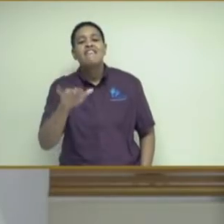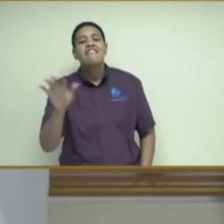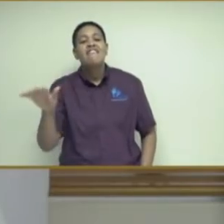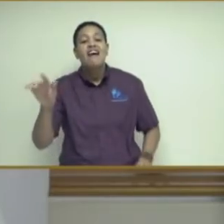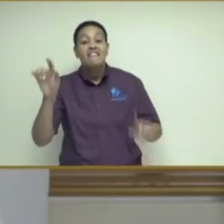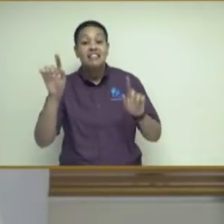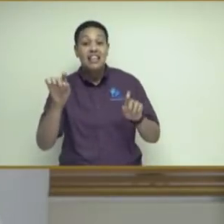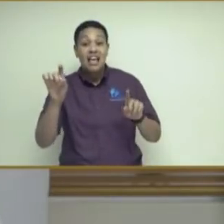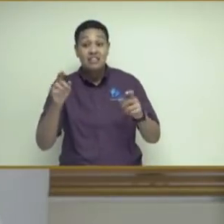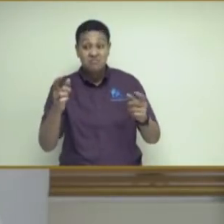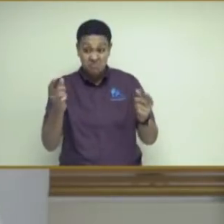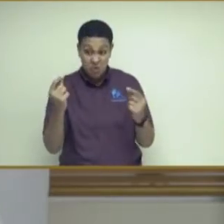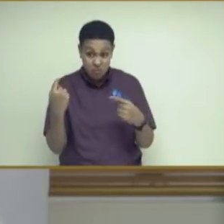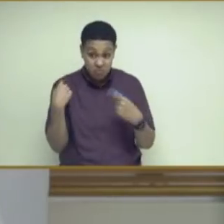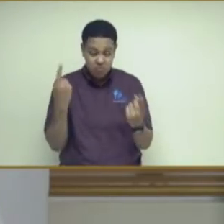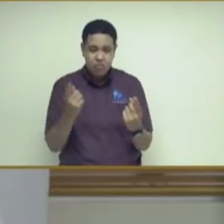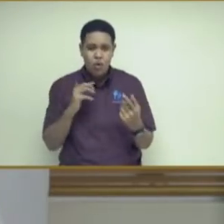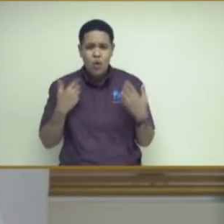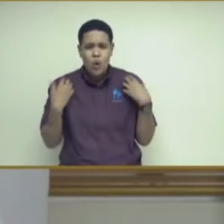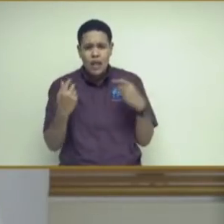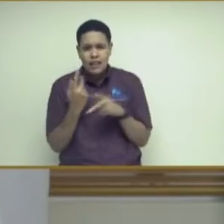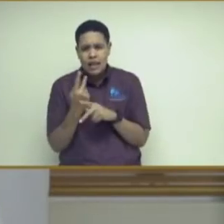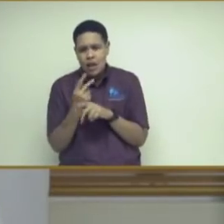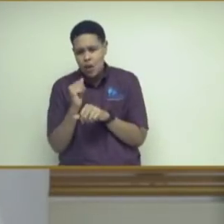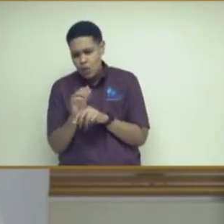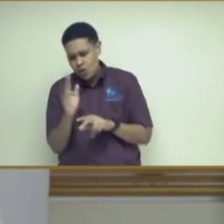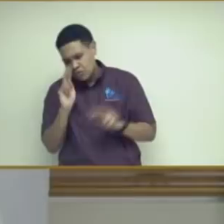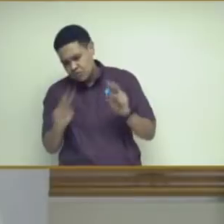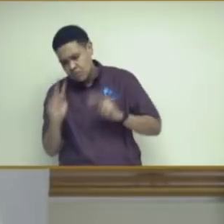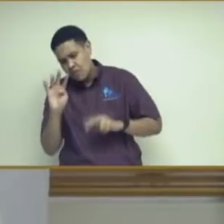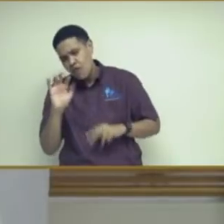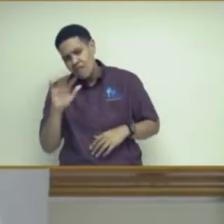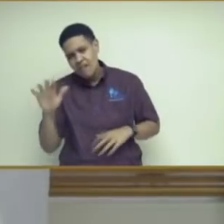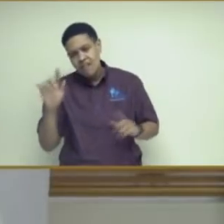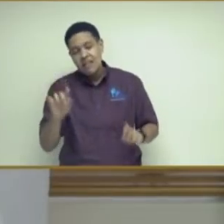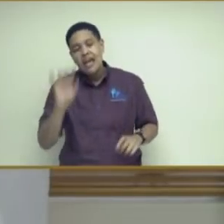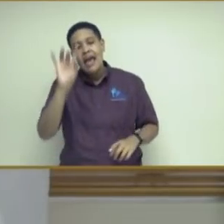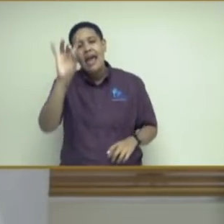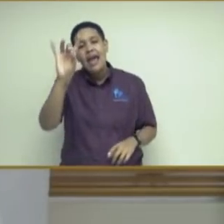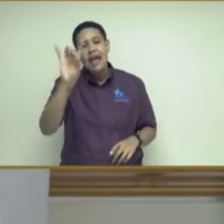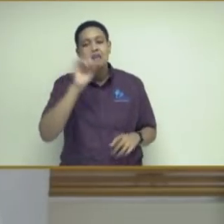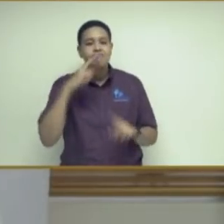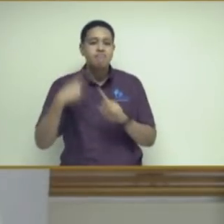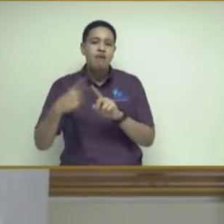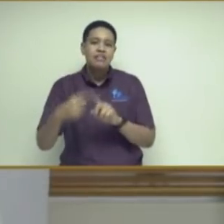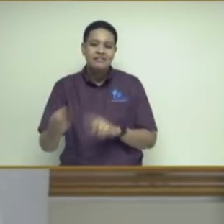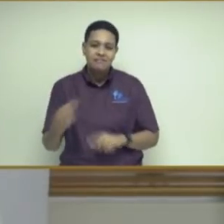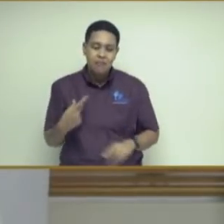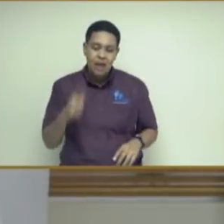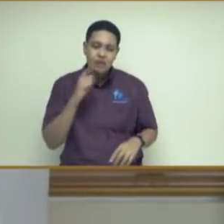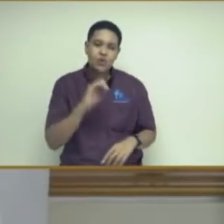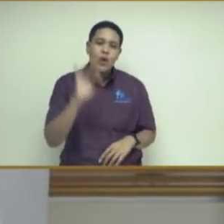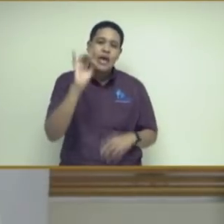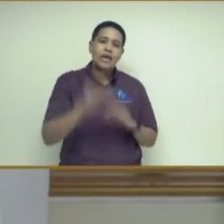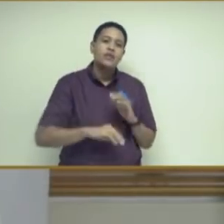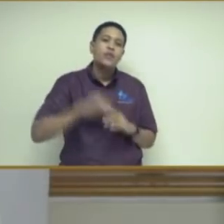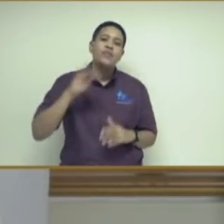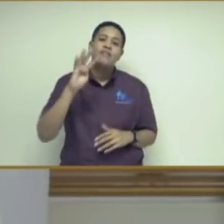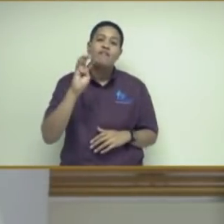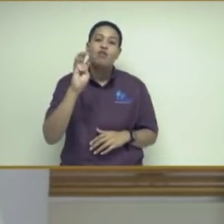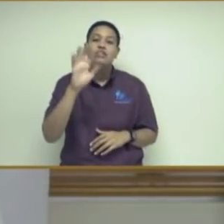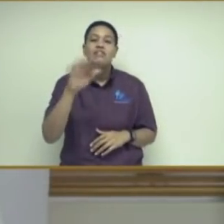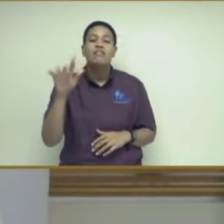455 tests have been done on our healthcare workers. 8 have returned a positive result, so 8 of